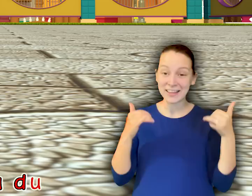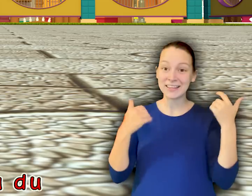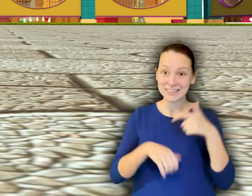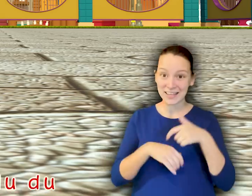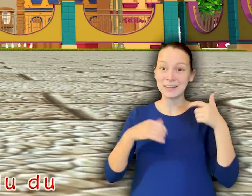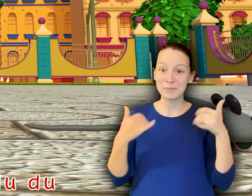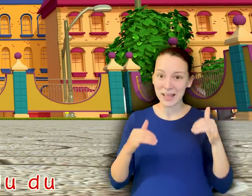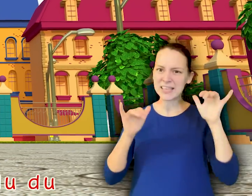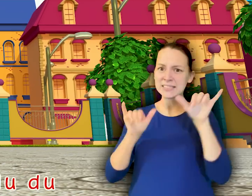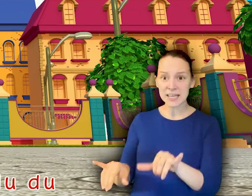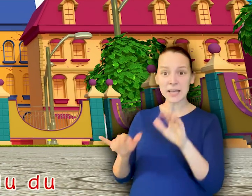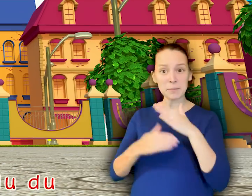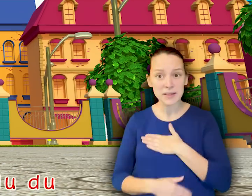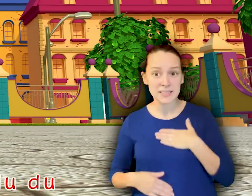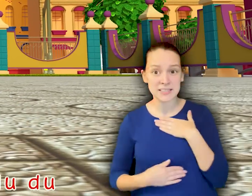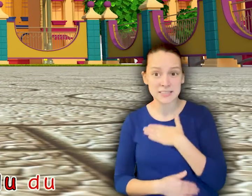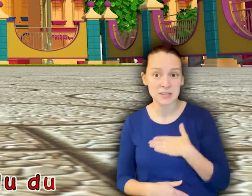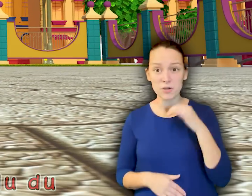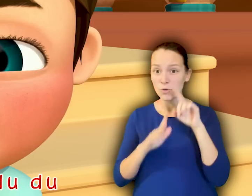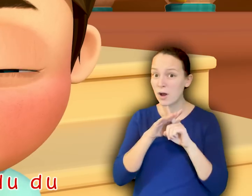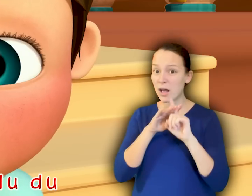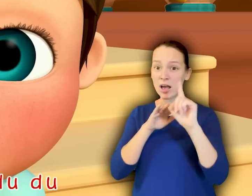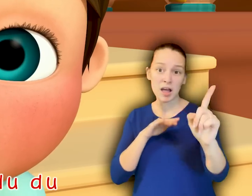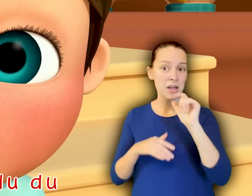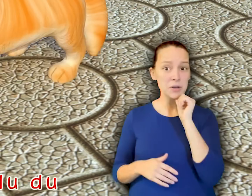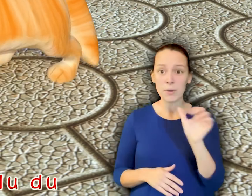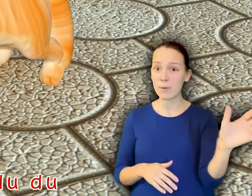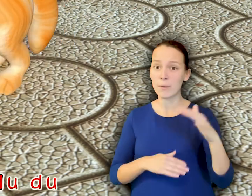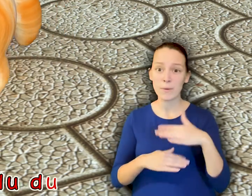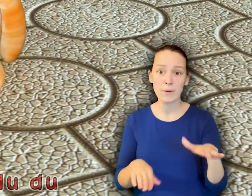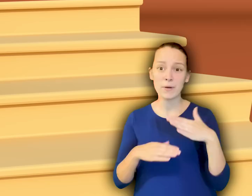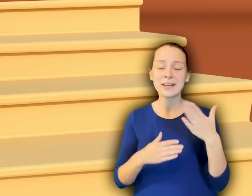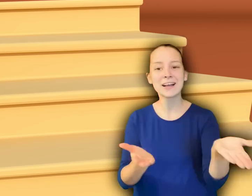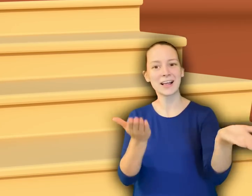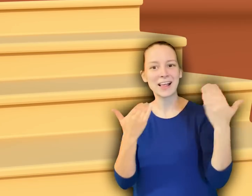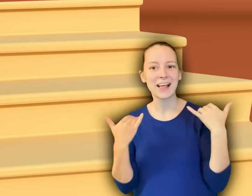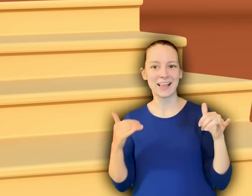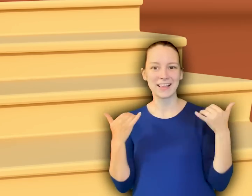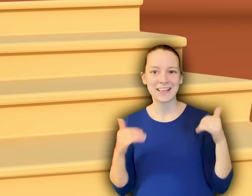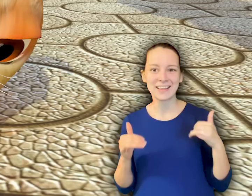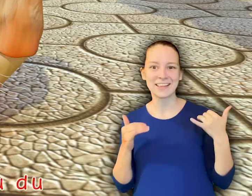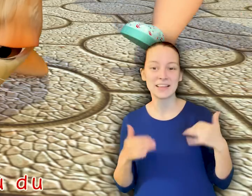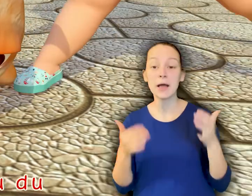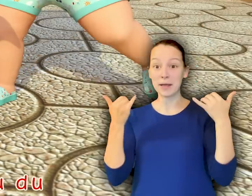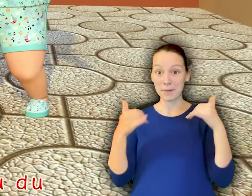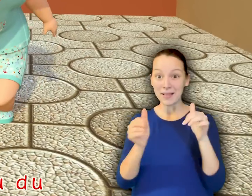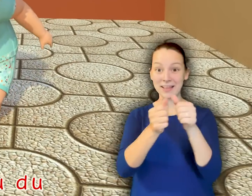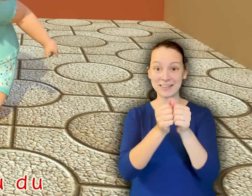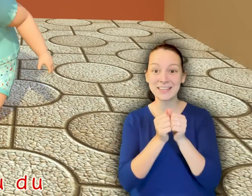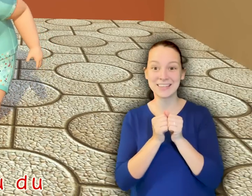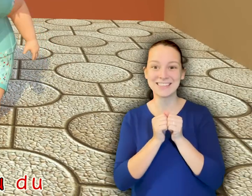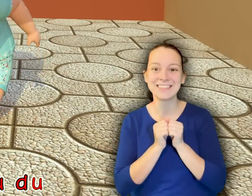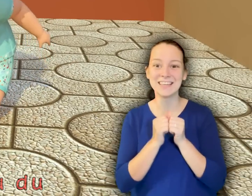play won't you stay don't run away come and play play with